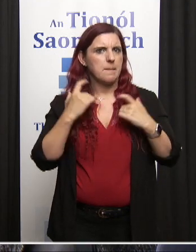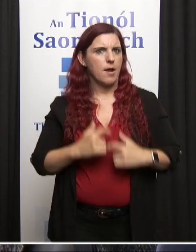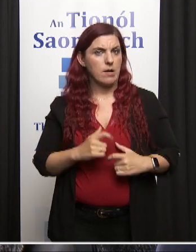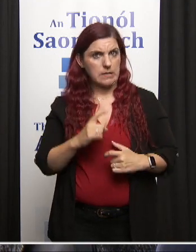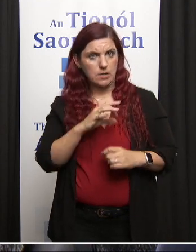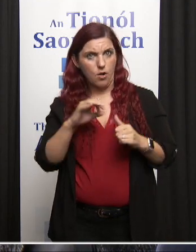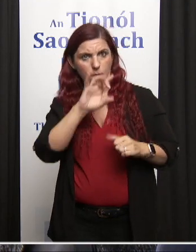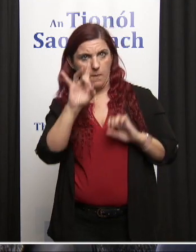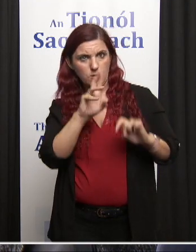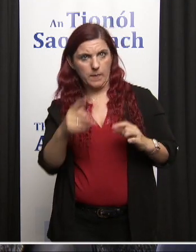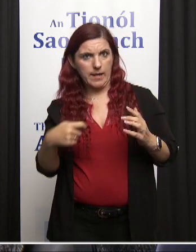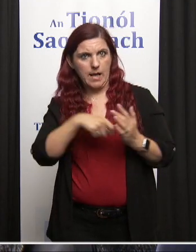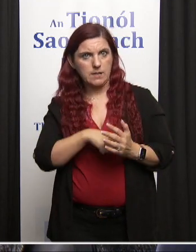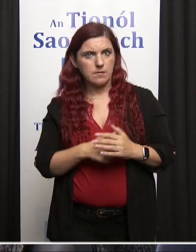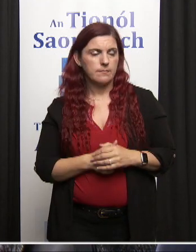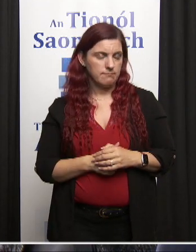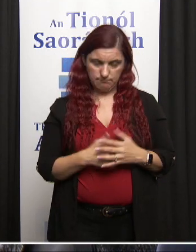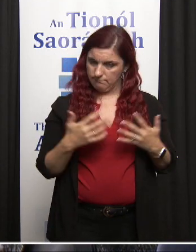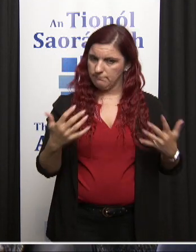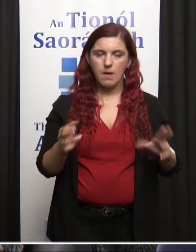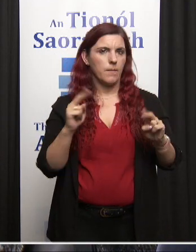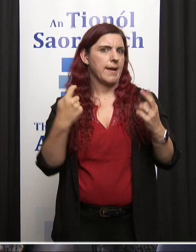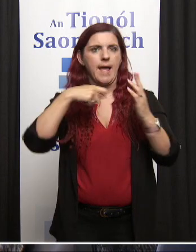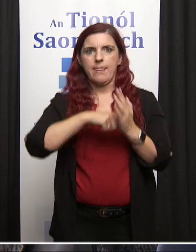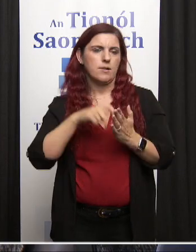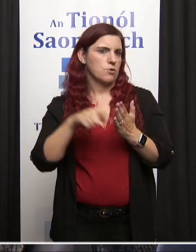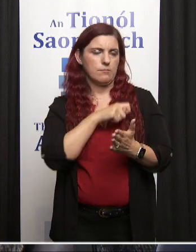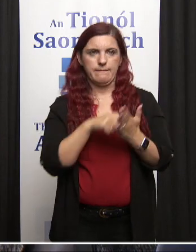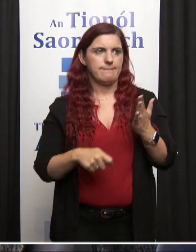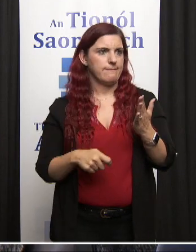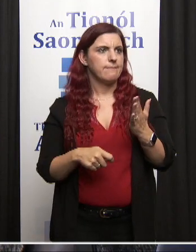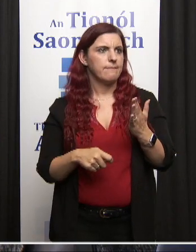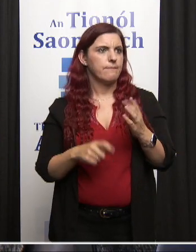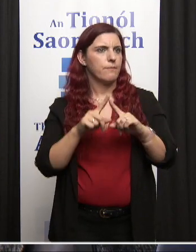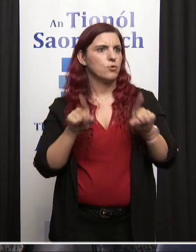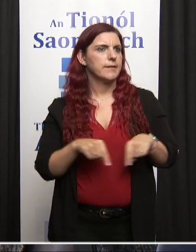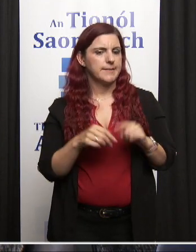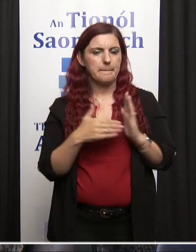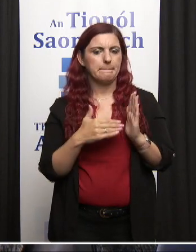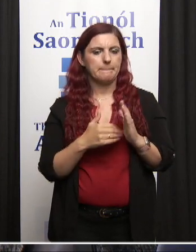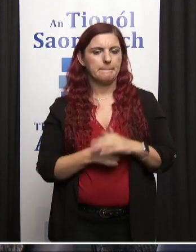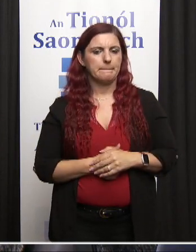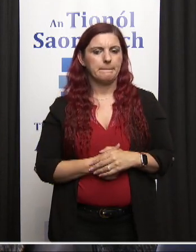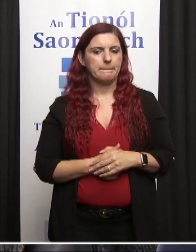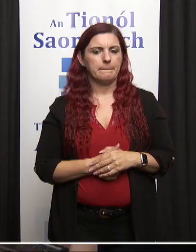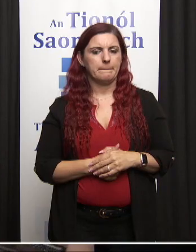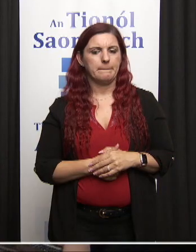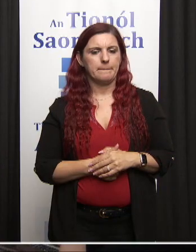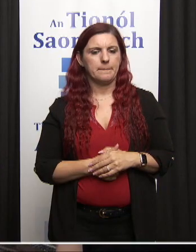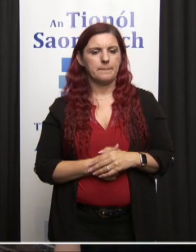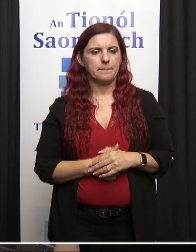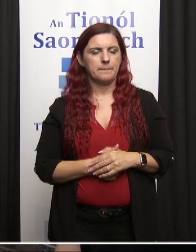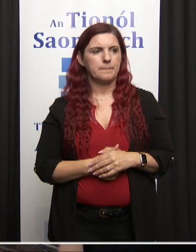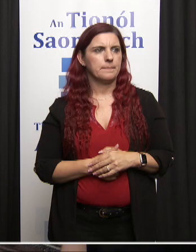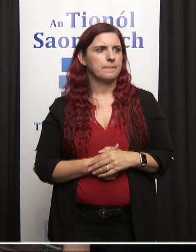that we have to? That's good. And if you don't think that's a relevant question, please say so. Okay. Please say so. Thank you. It came